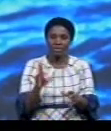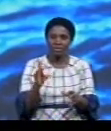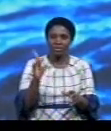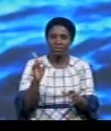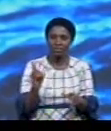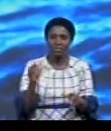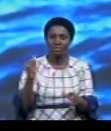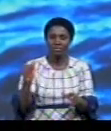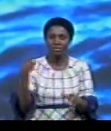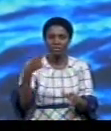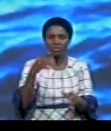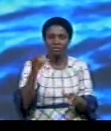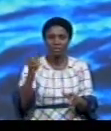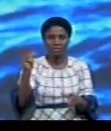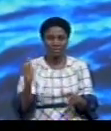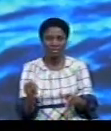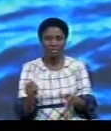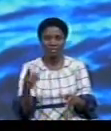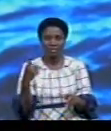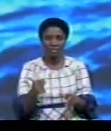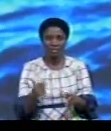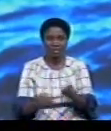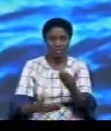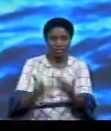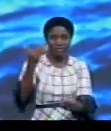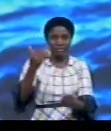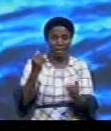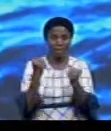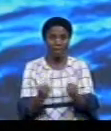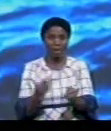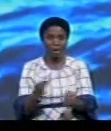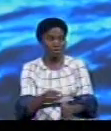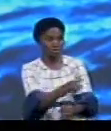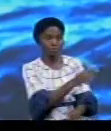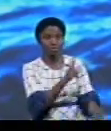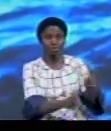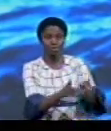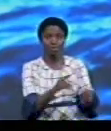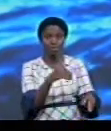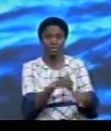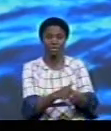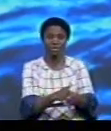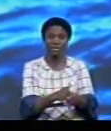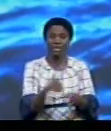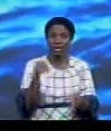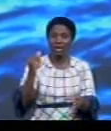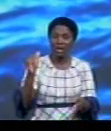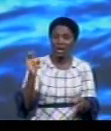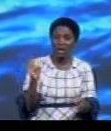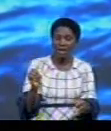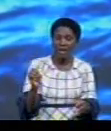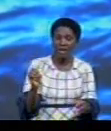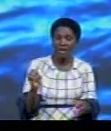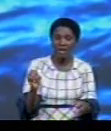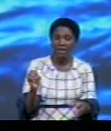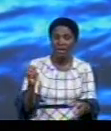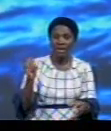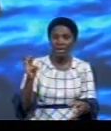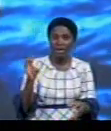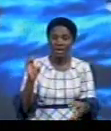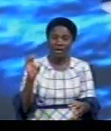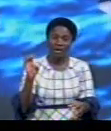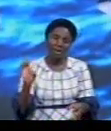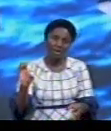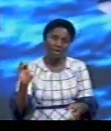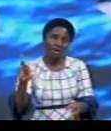greatest power of those people in Ekron, unbelievers, Gentiles. They